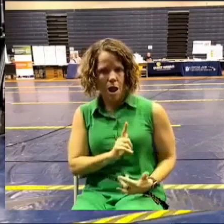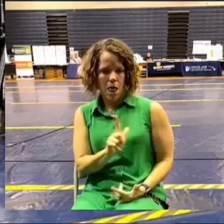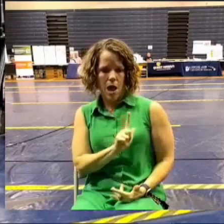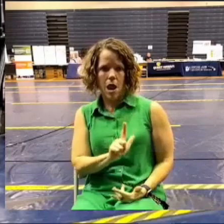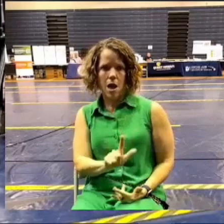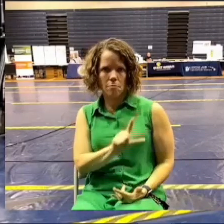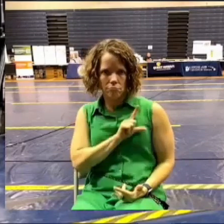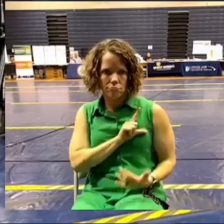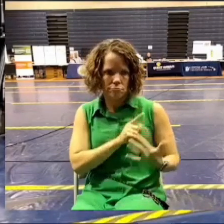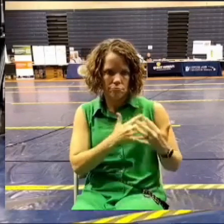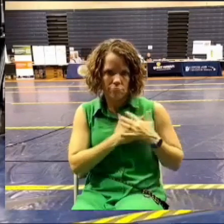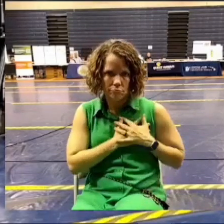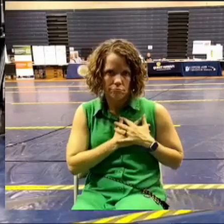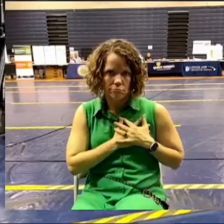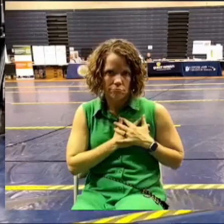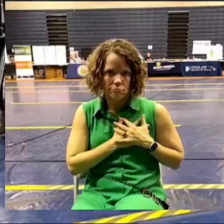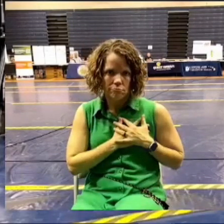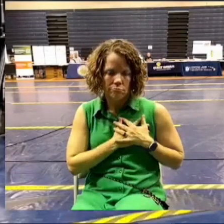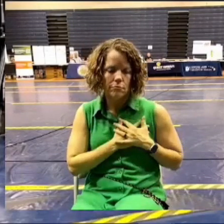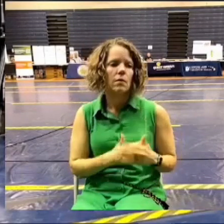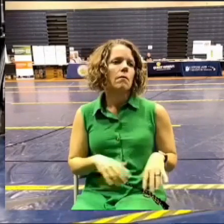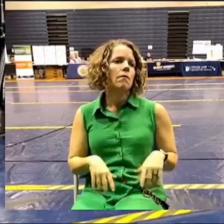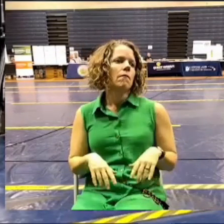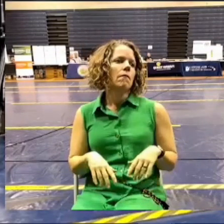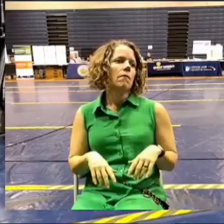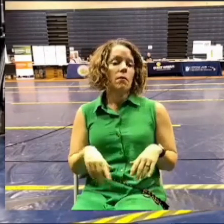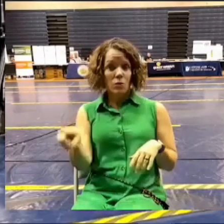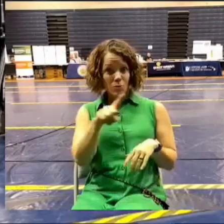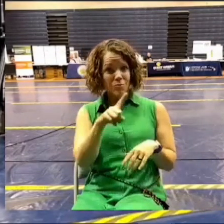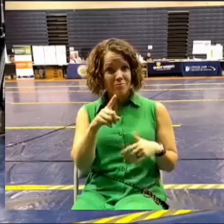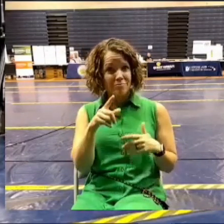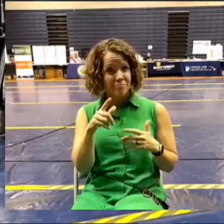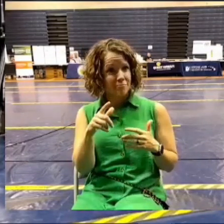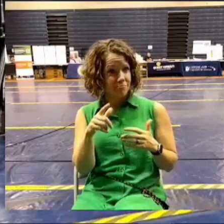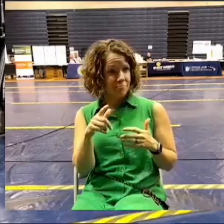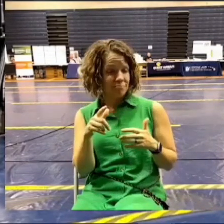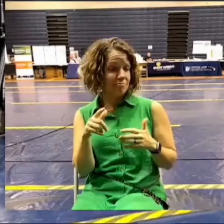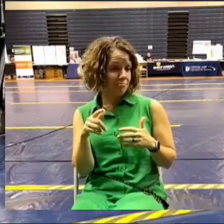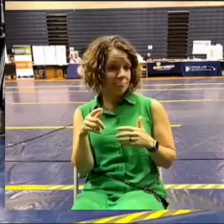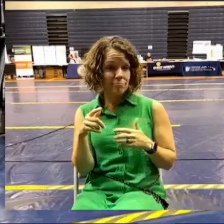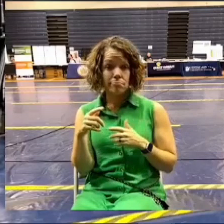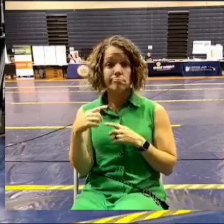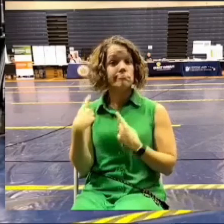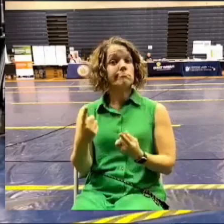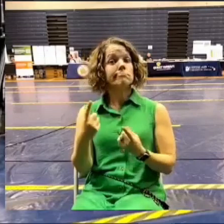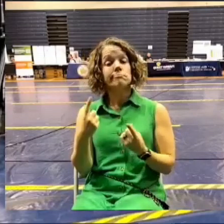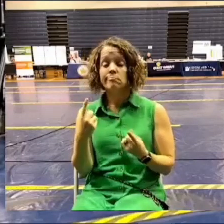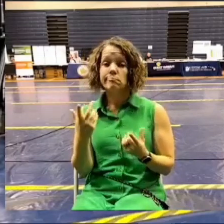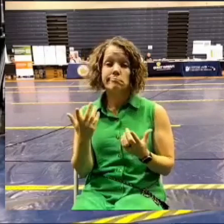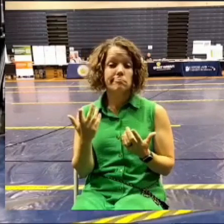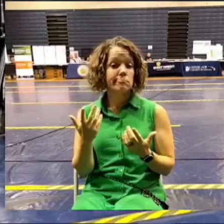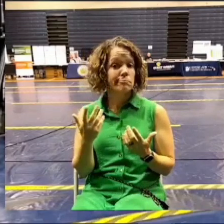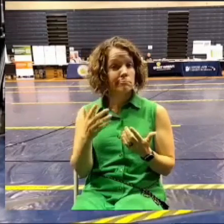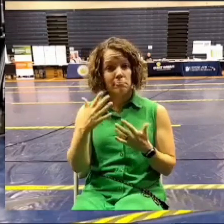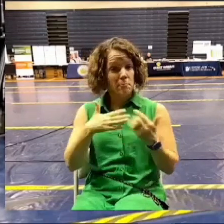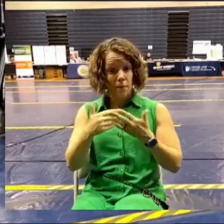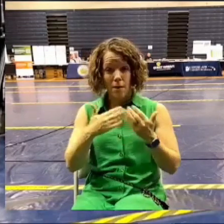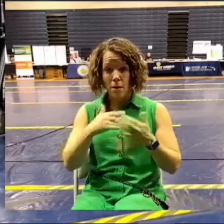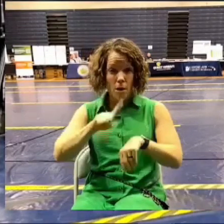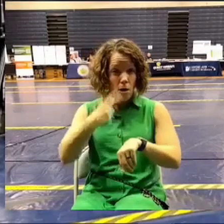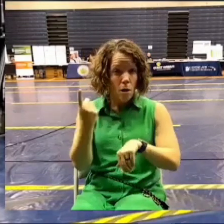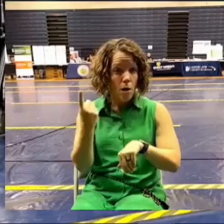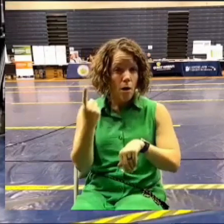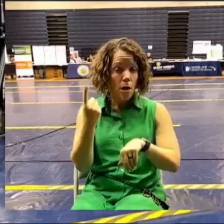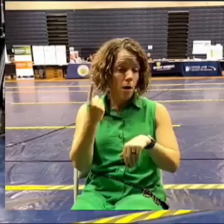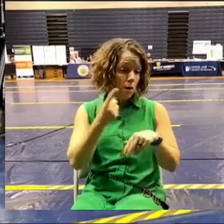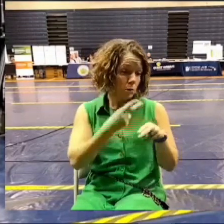all over the place. Anybody who spent anything from a week to a month to a year, 10 years, 20